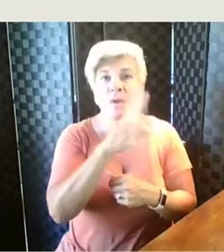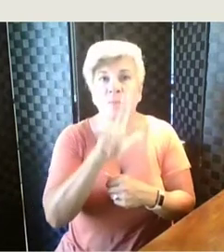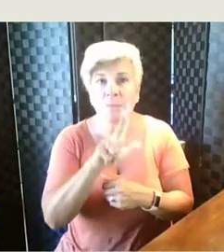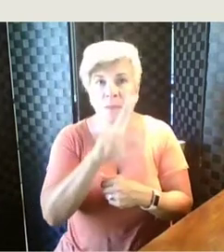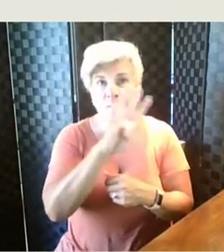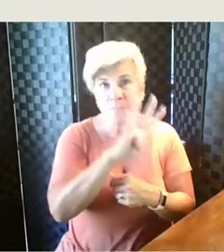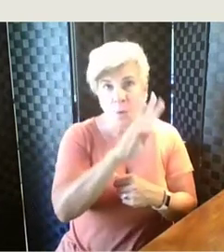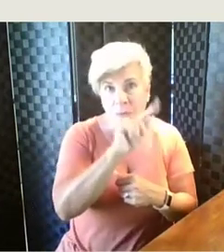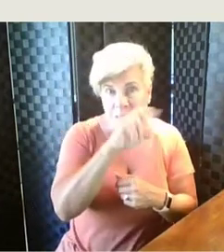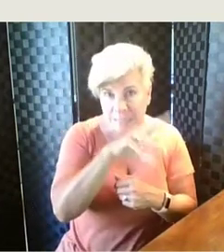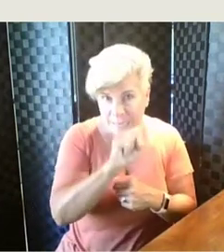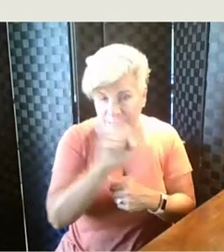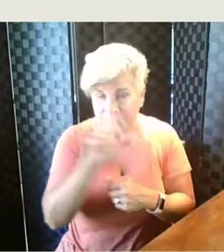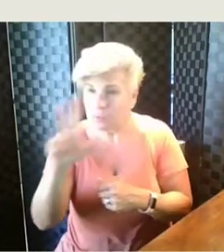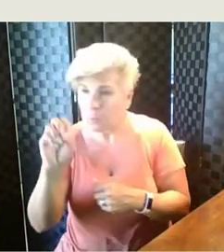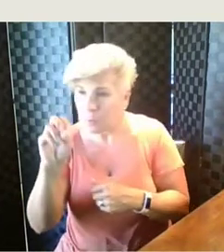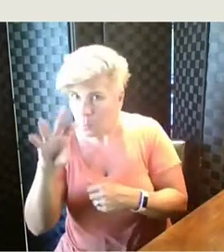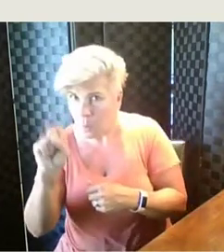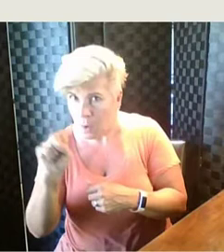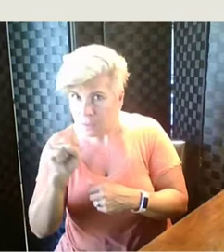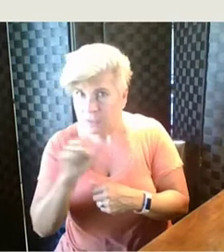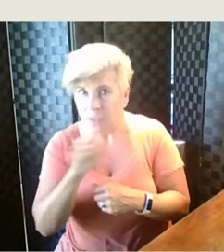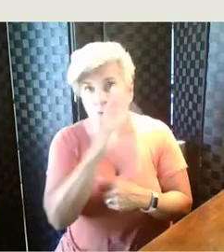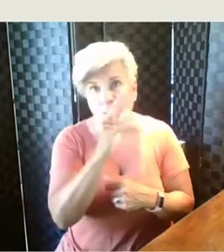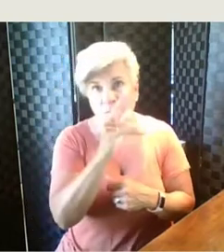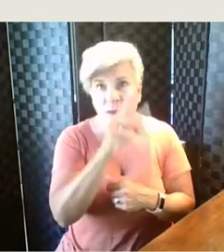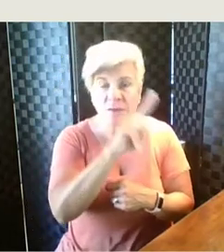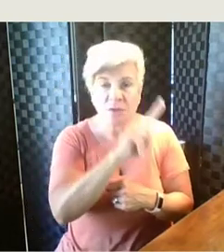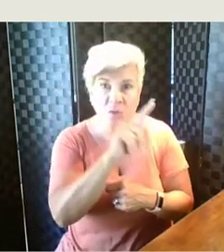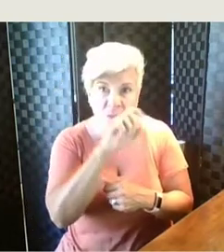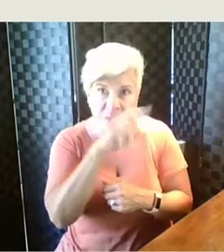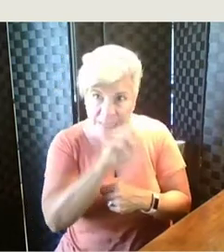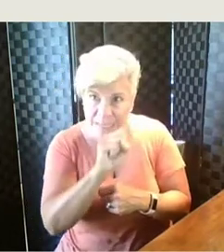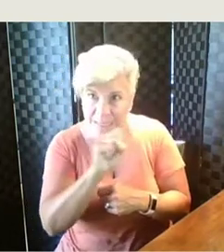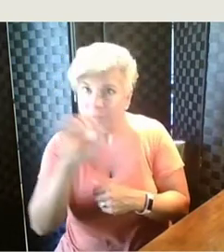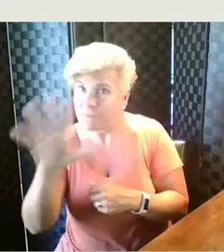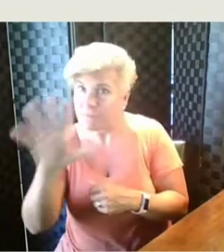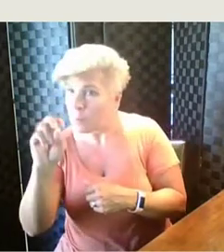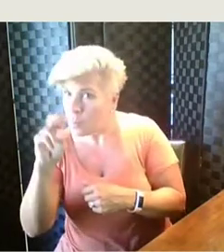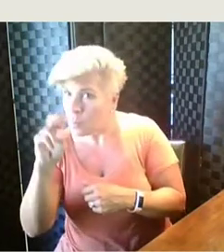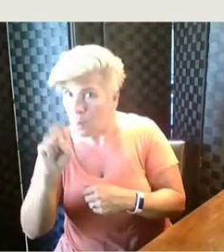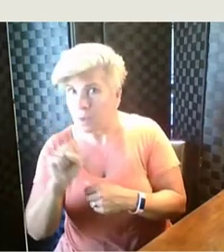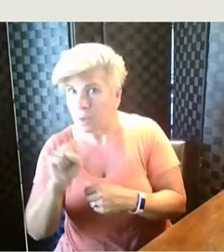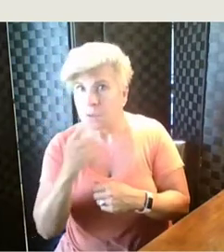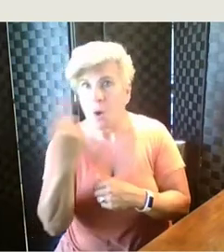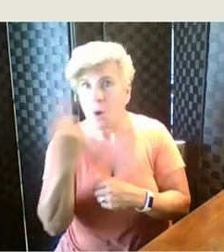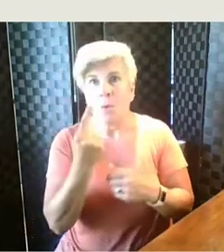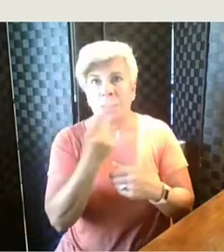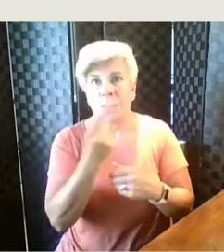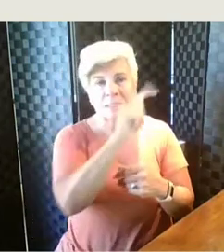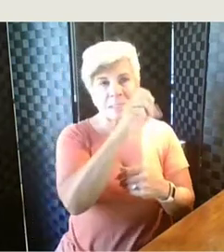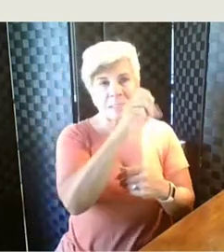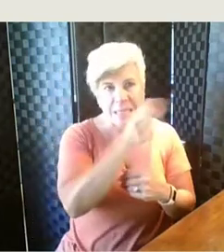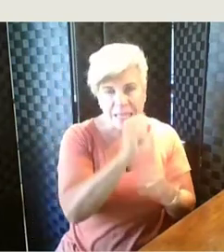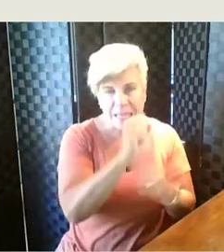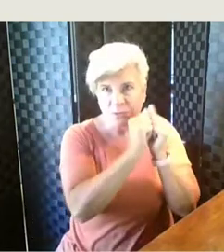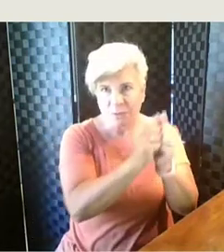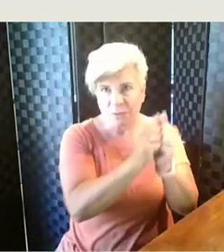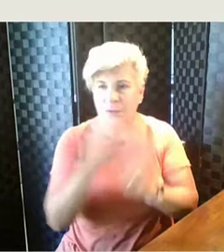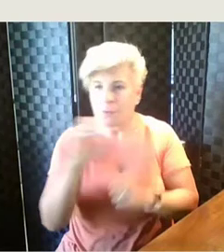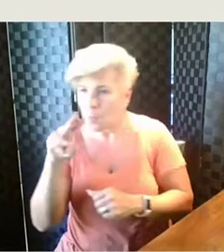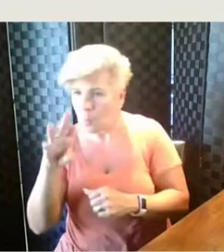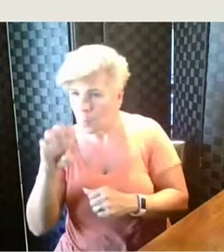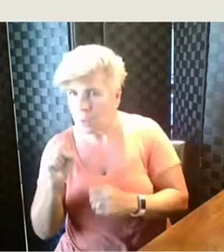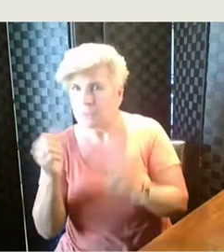ones, and 25 is 2 tens and 5 ones. We always put tens with tens and ones with